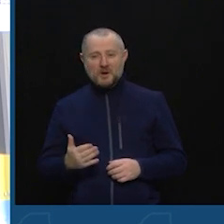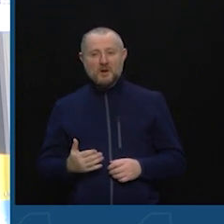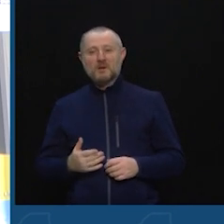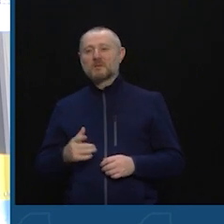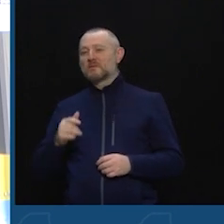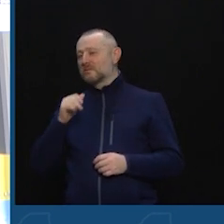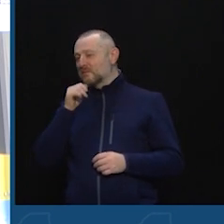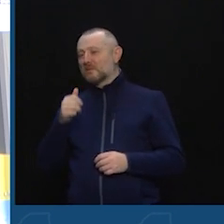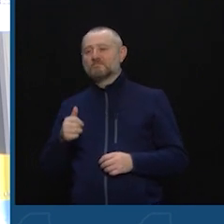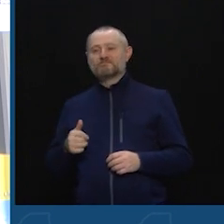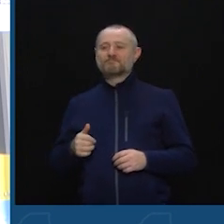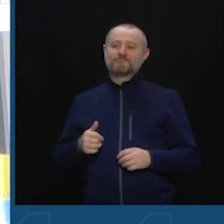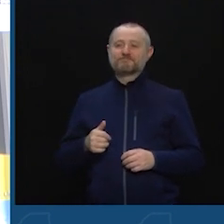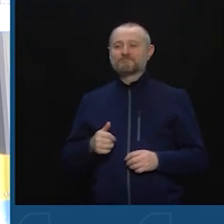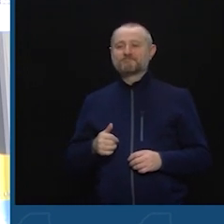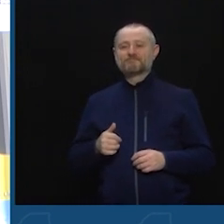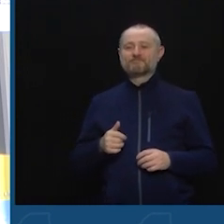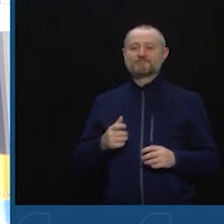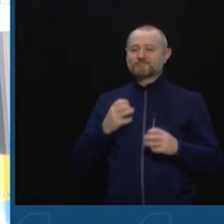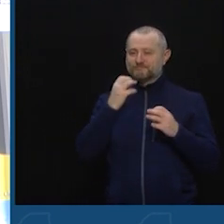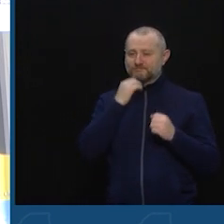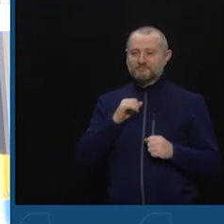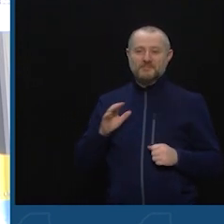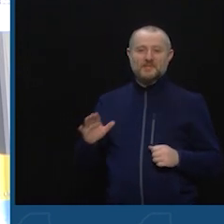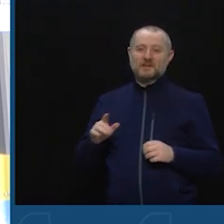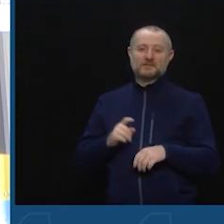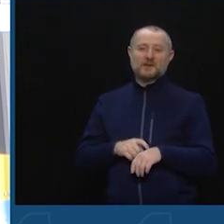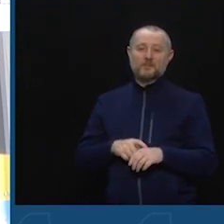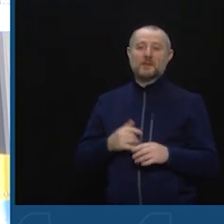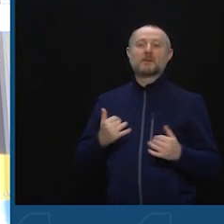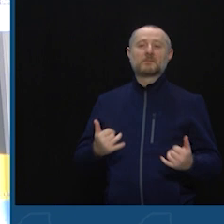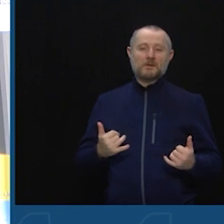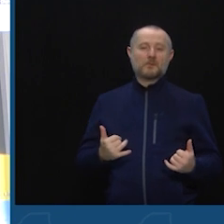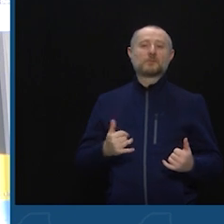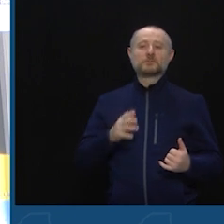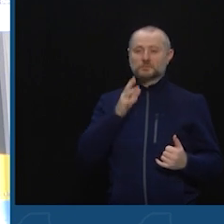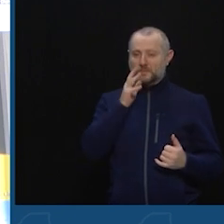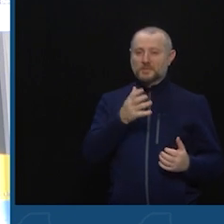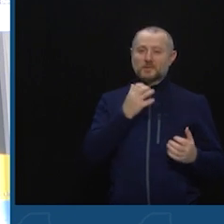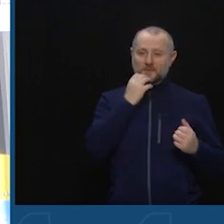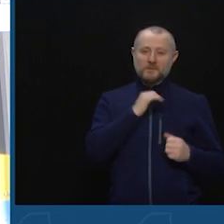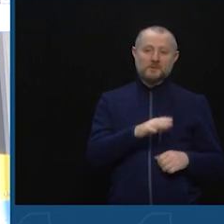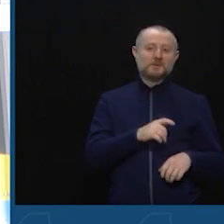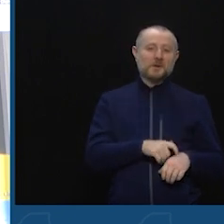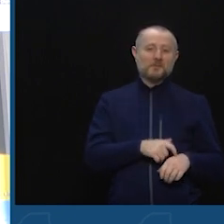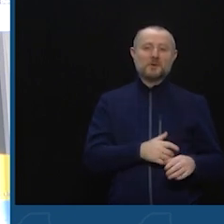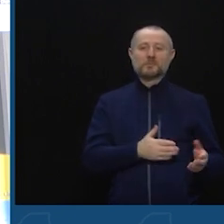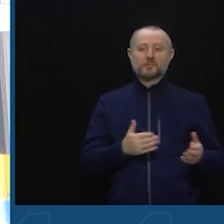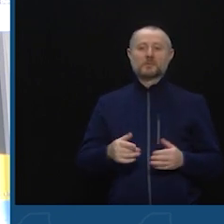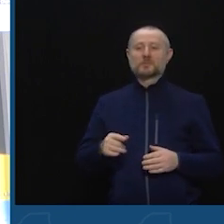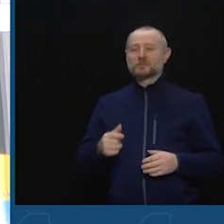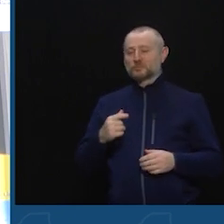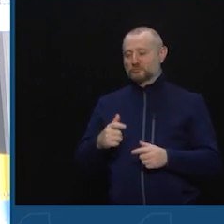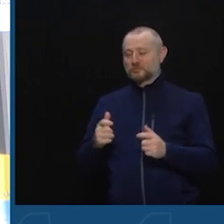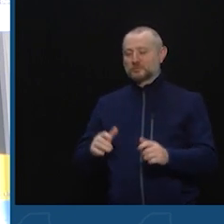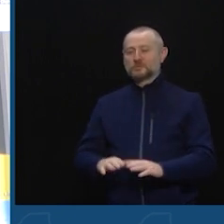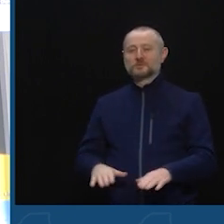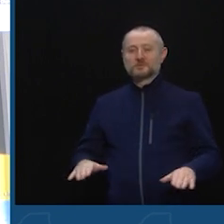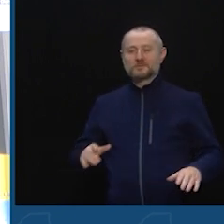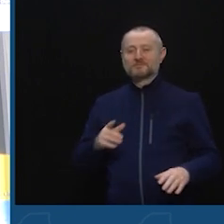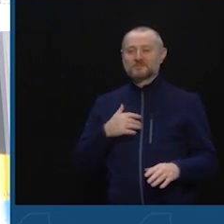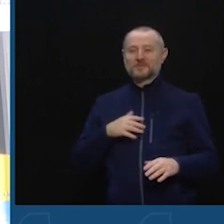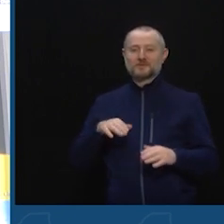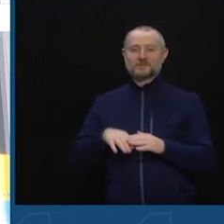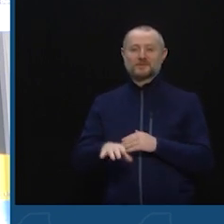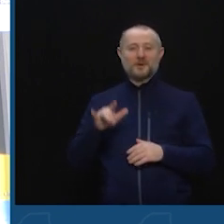two small granddaughters right here to LaGuardia Airport. And so, as Chair O'Toole alluded to in his remarks, I will